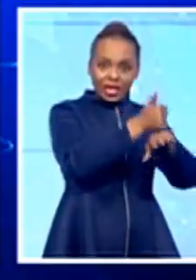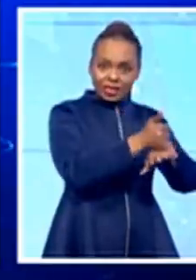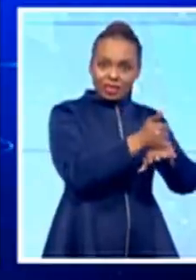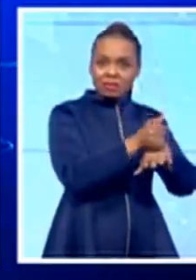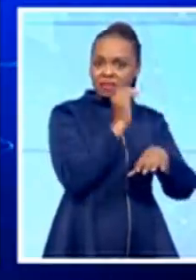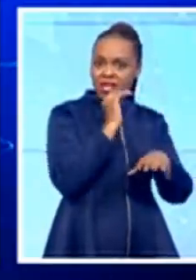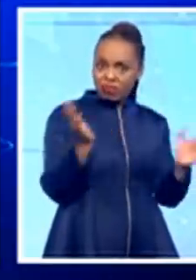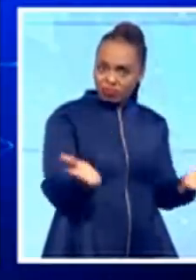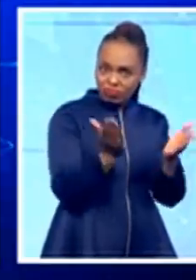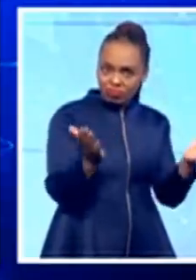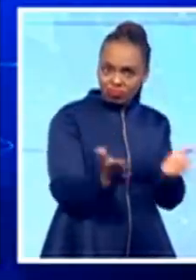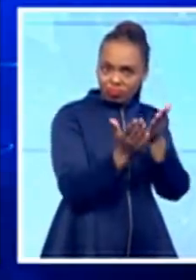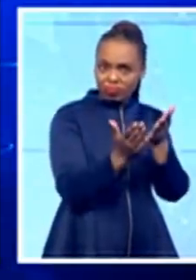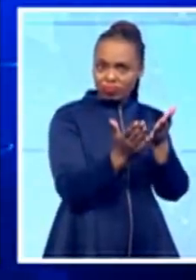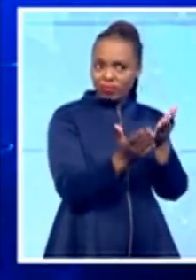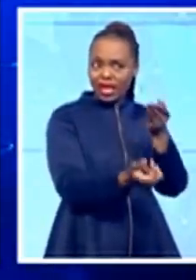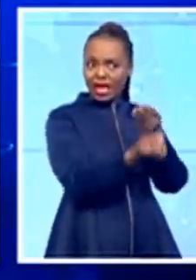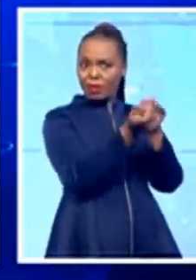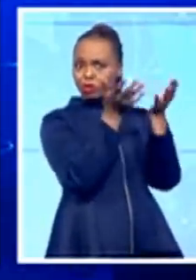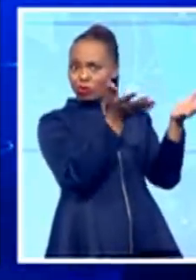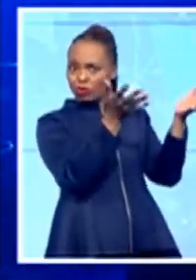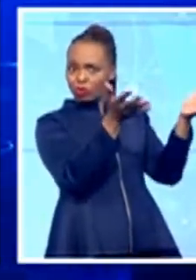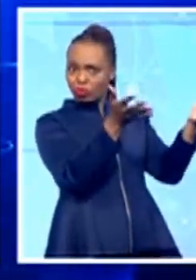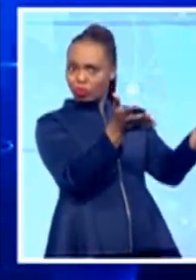what are we experiencing currently in KwaZulu-Natal?